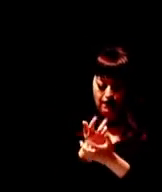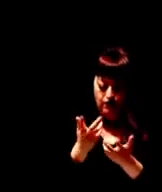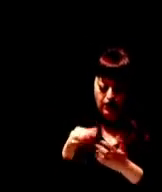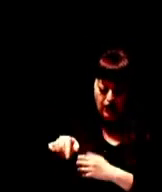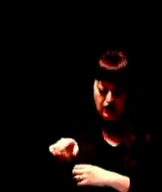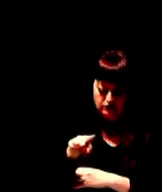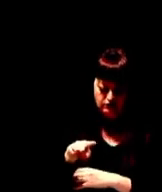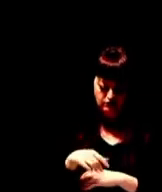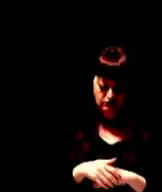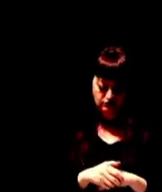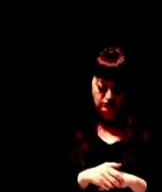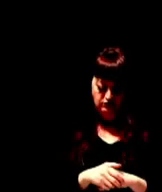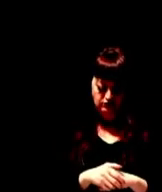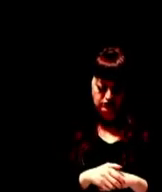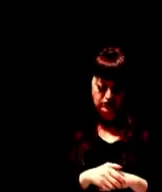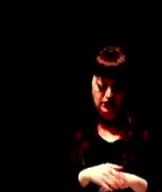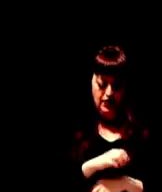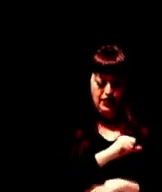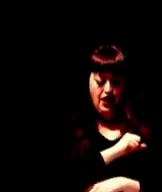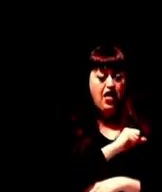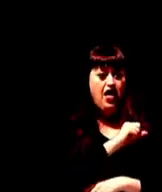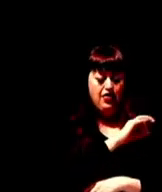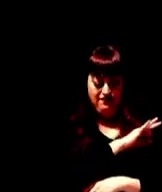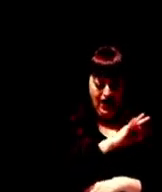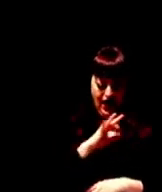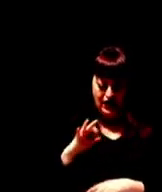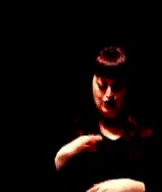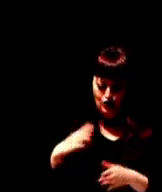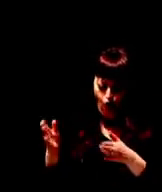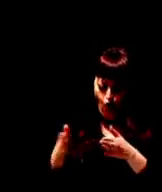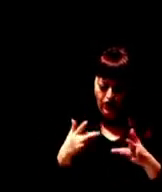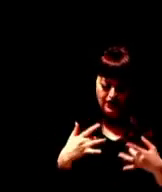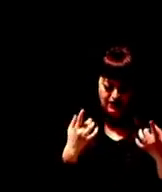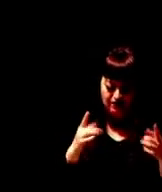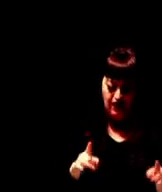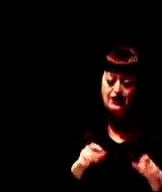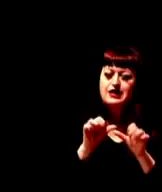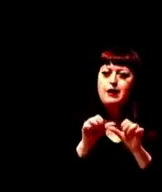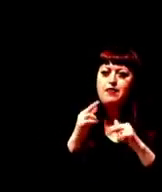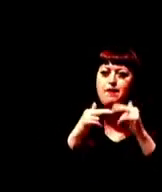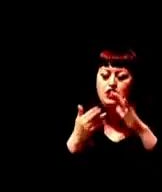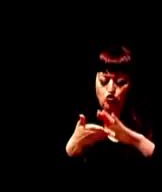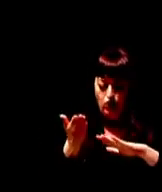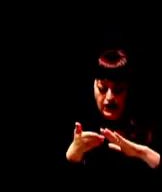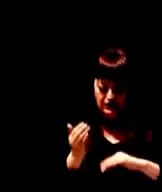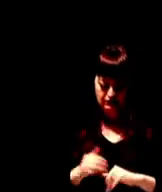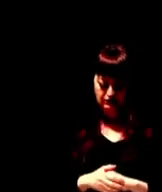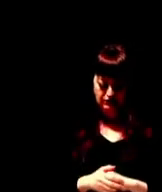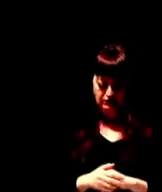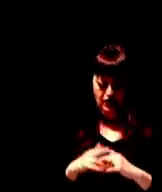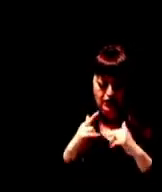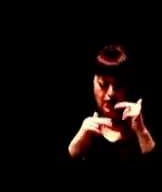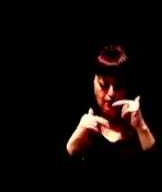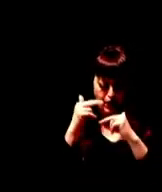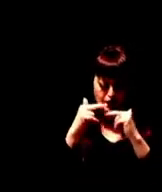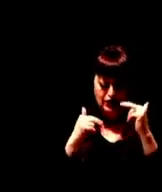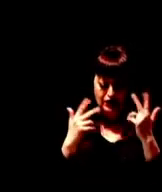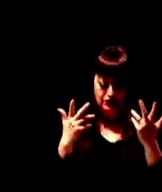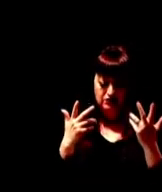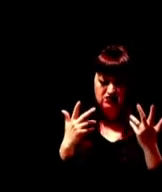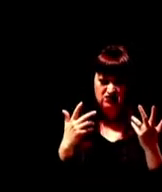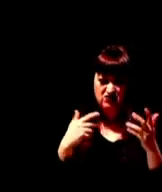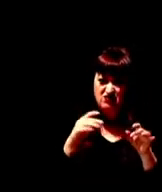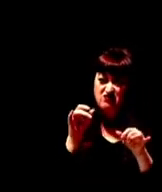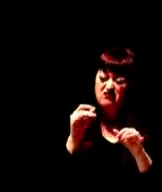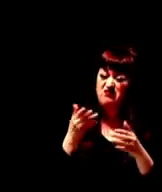students at South. The faculty who organize events and keep our building running. The building itself we've practically spent a quarter of our